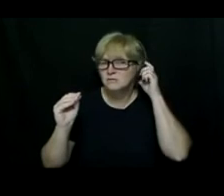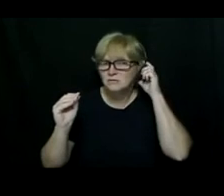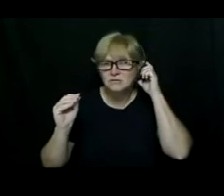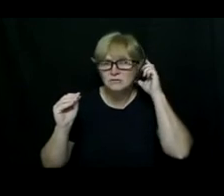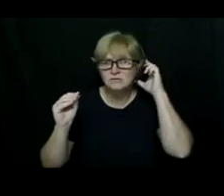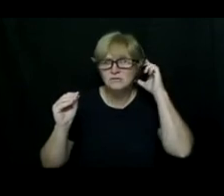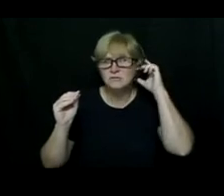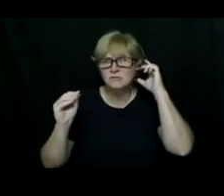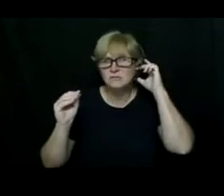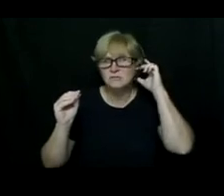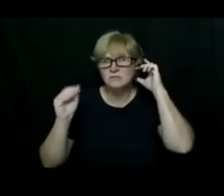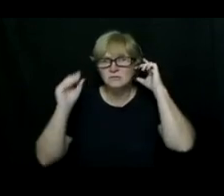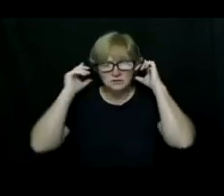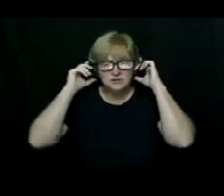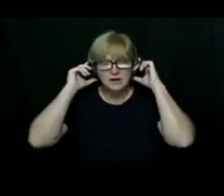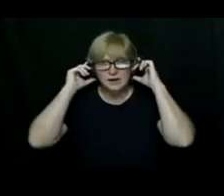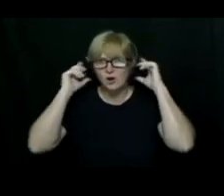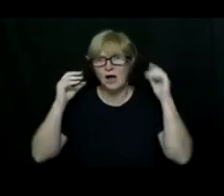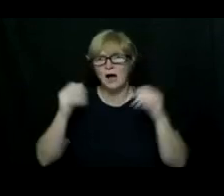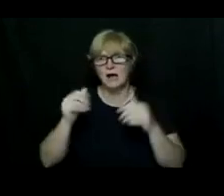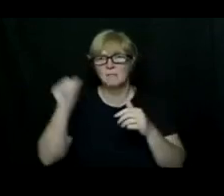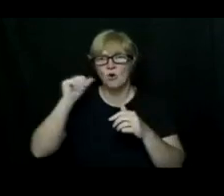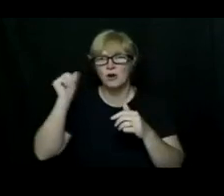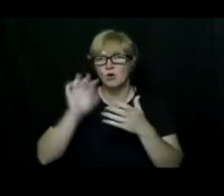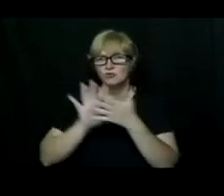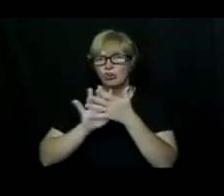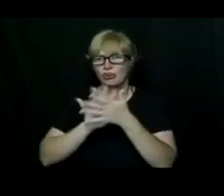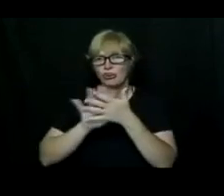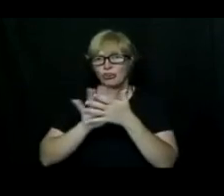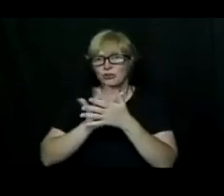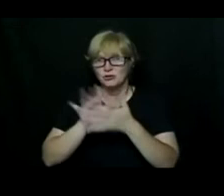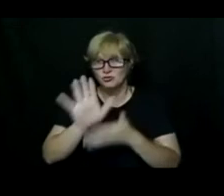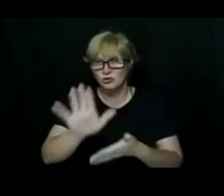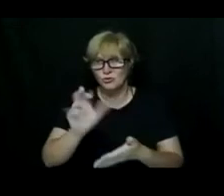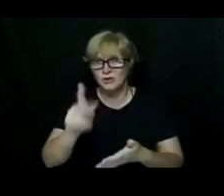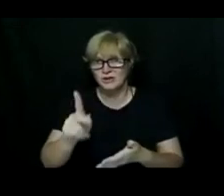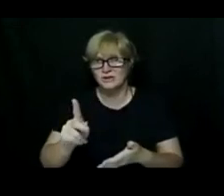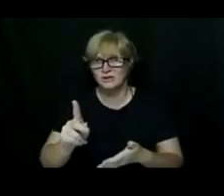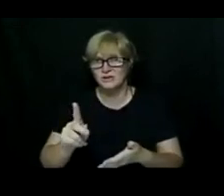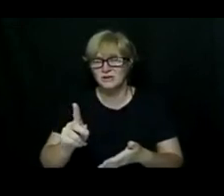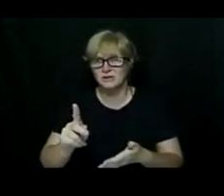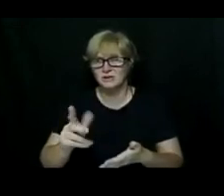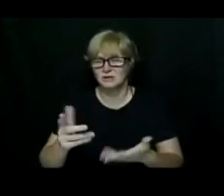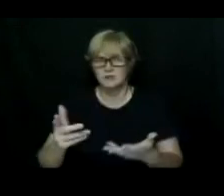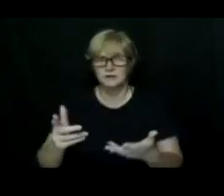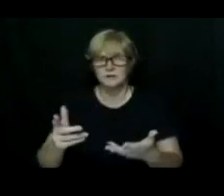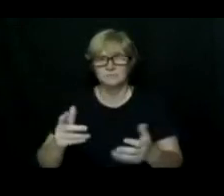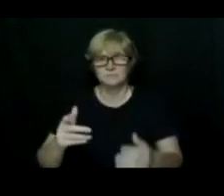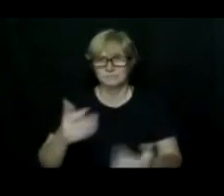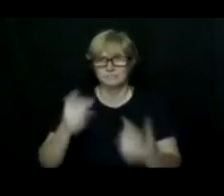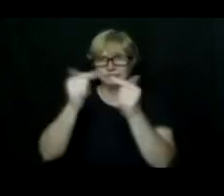dominant models in the field. And I often have problems doing that because I come from a more embodied